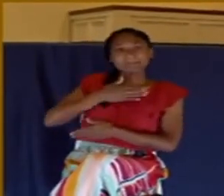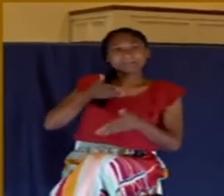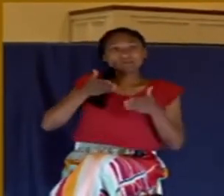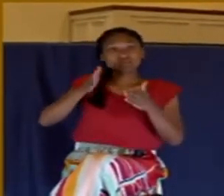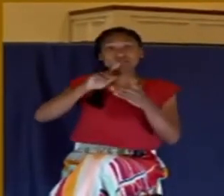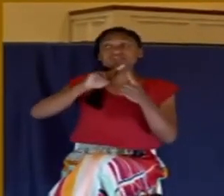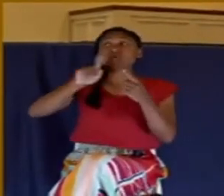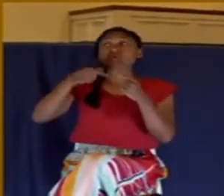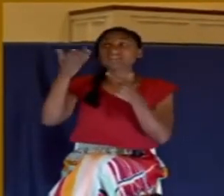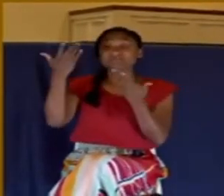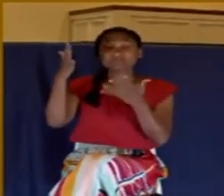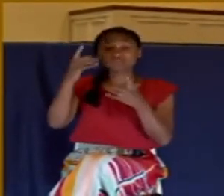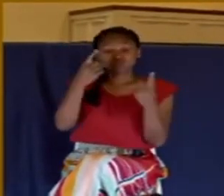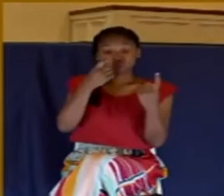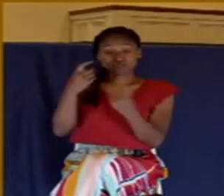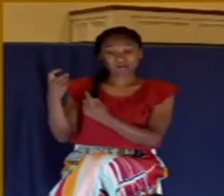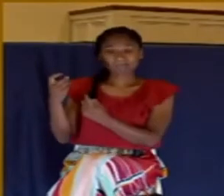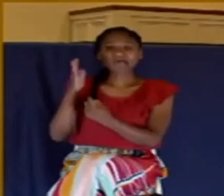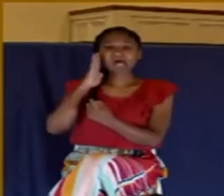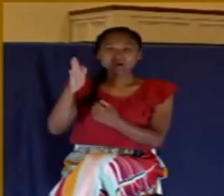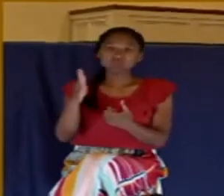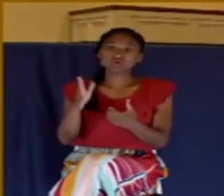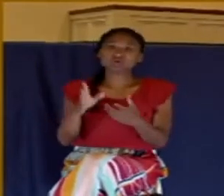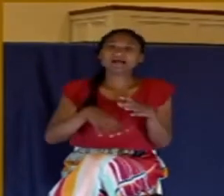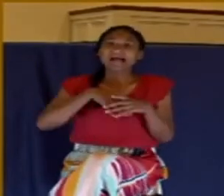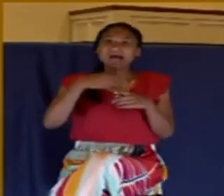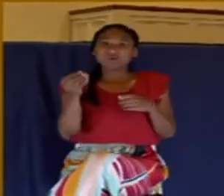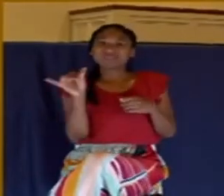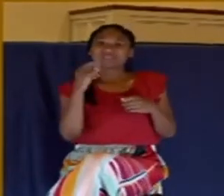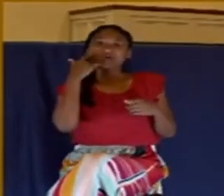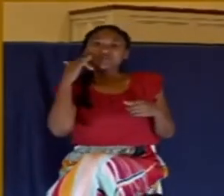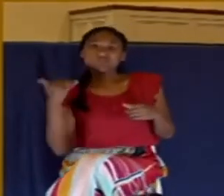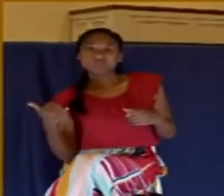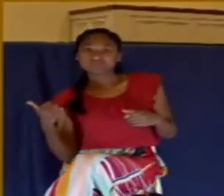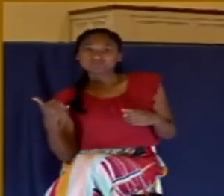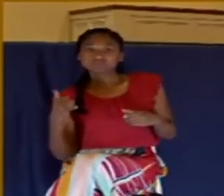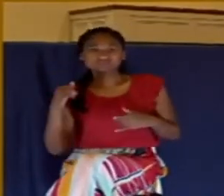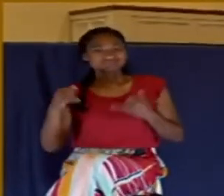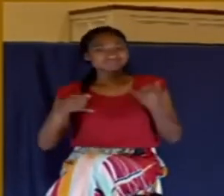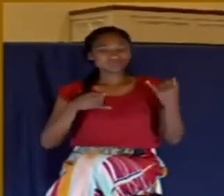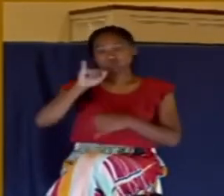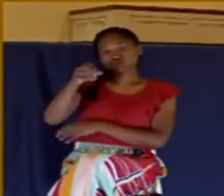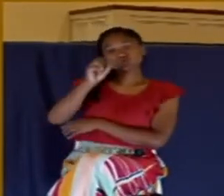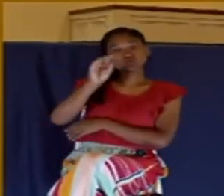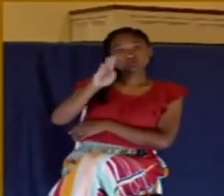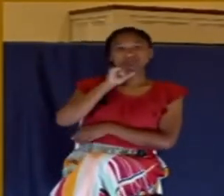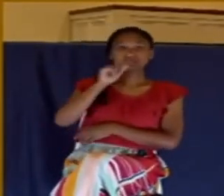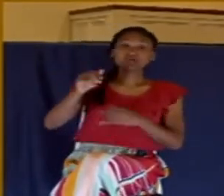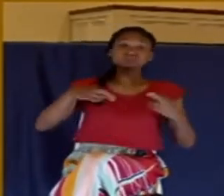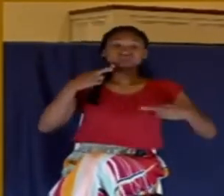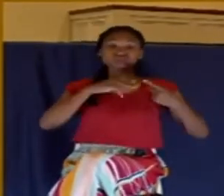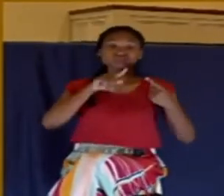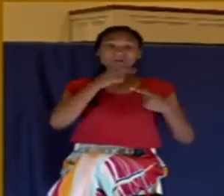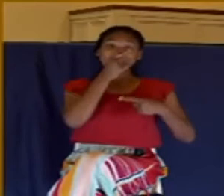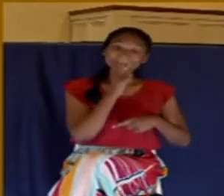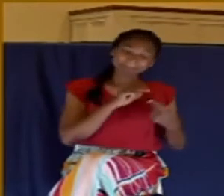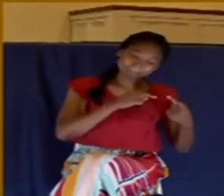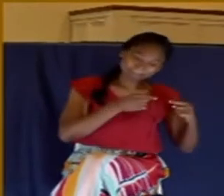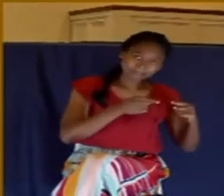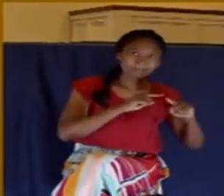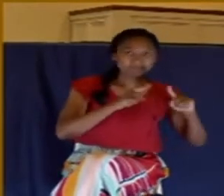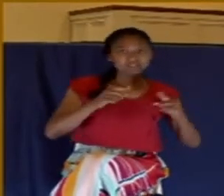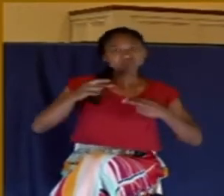forth as gold." Job didn't rejoice in the pain he was going through, but he knew that in the end, God was going to bring him forth like